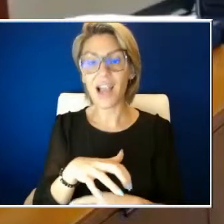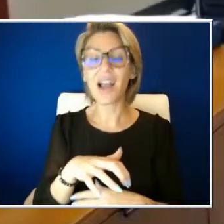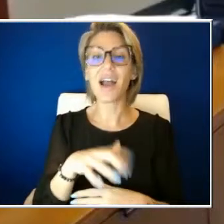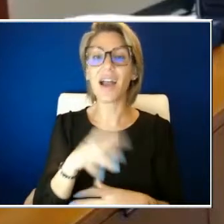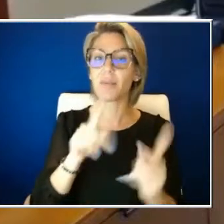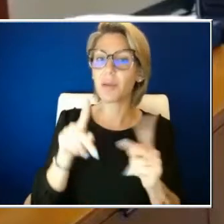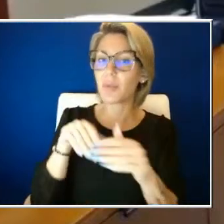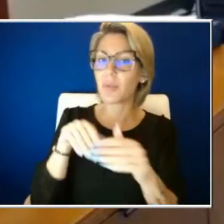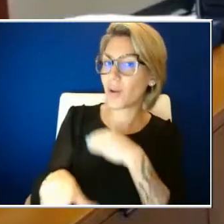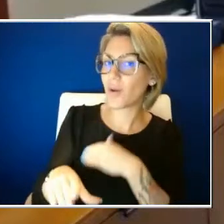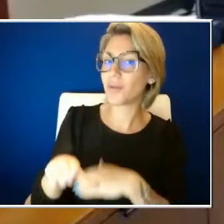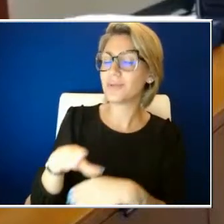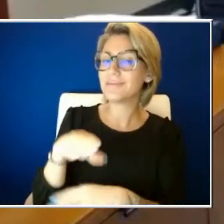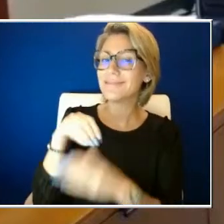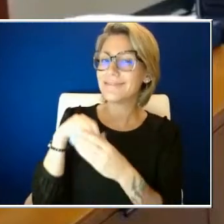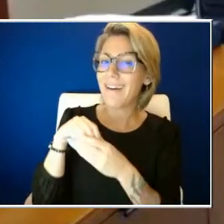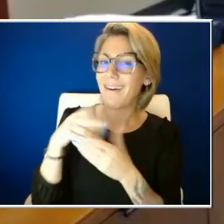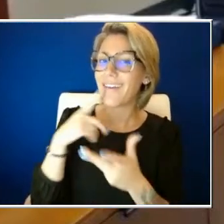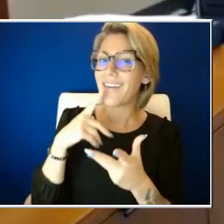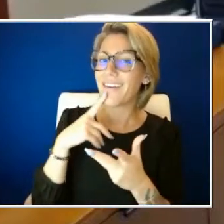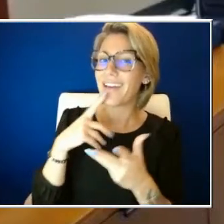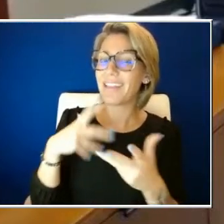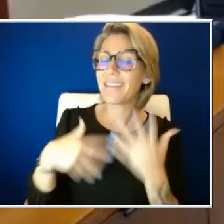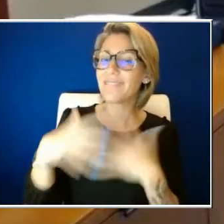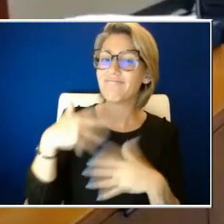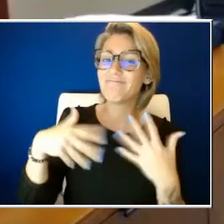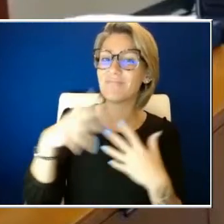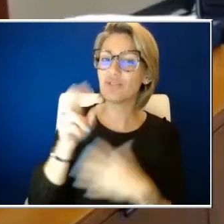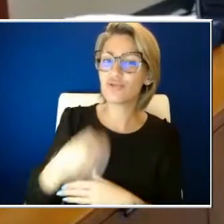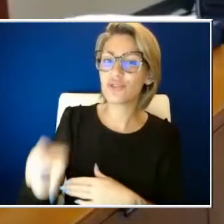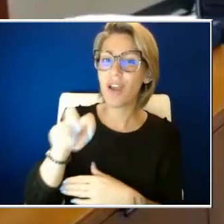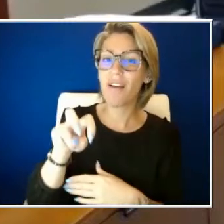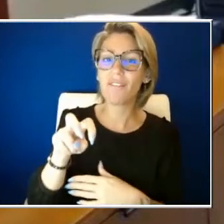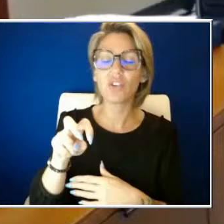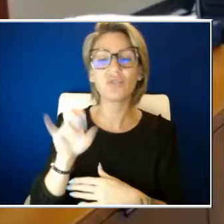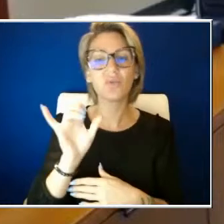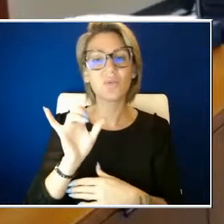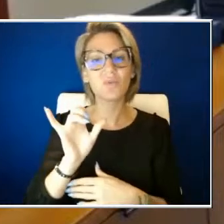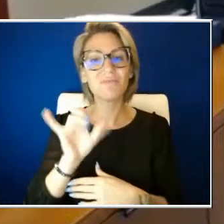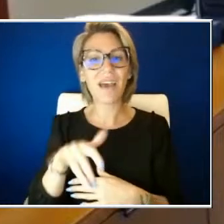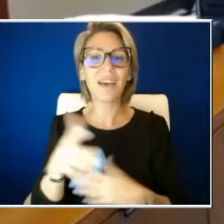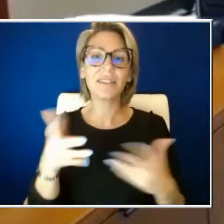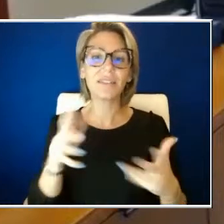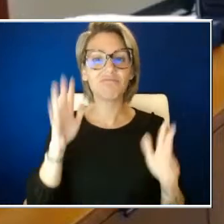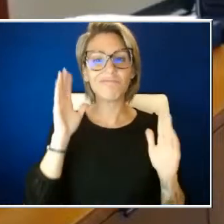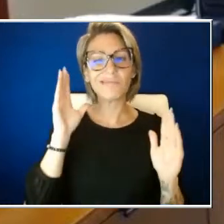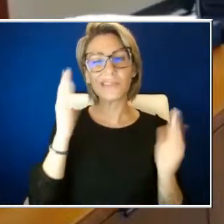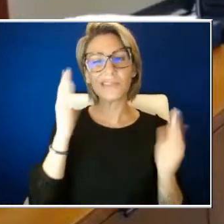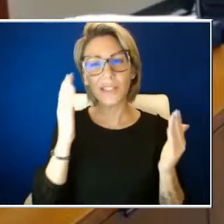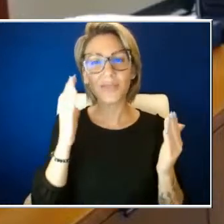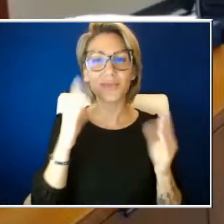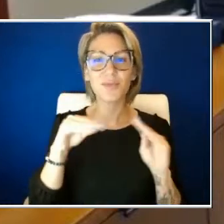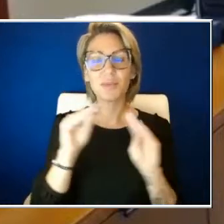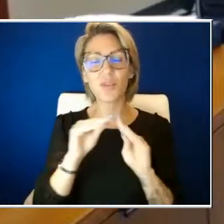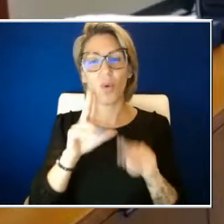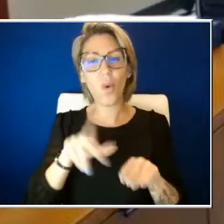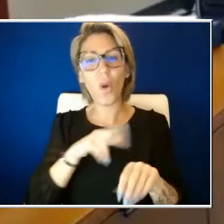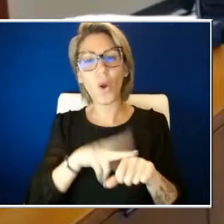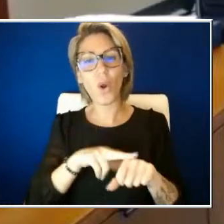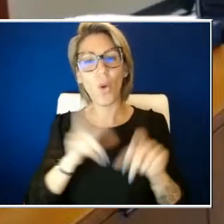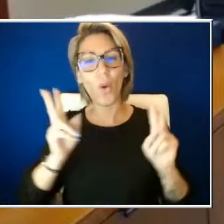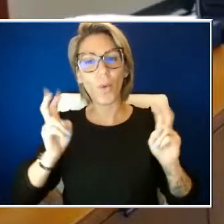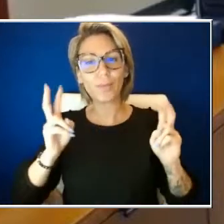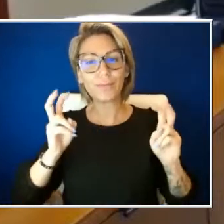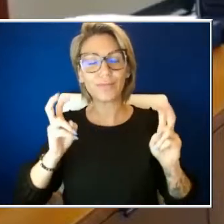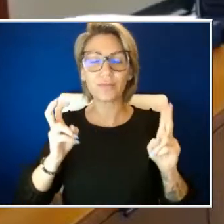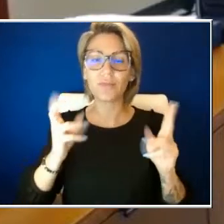and gather and travel and all that stuff. And so I think some of that seems to be the new norm in terms of what we've seen